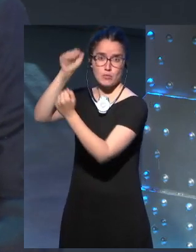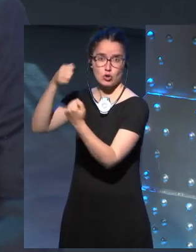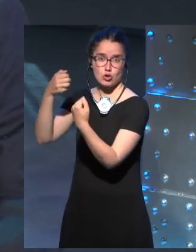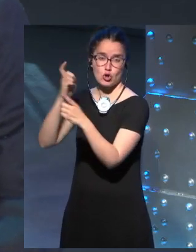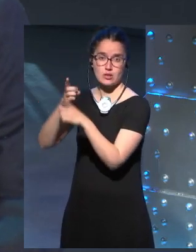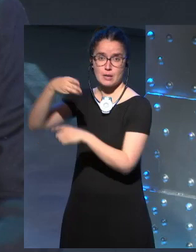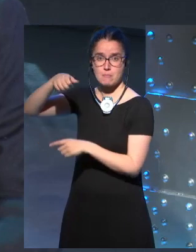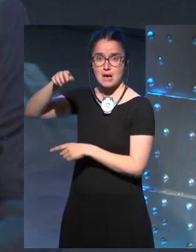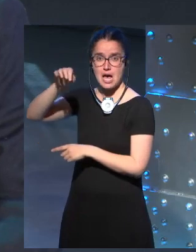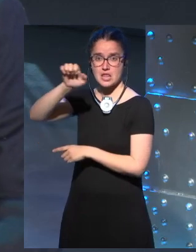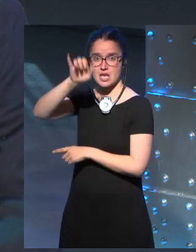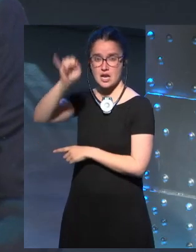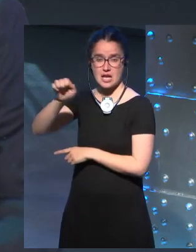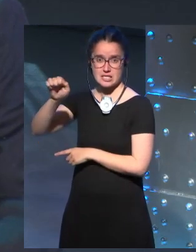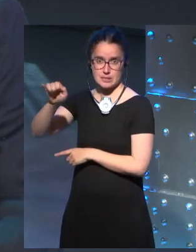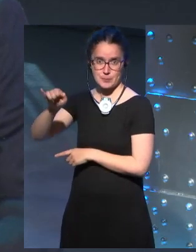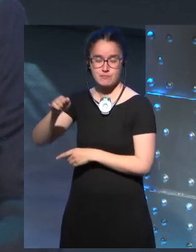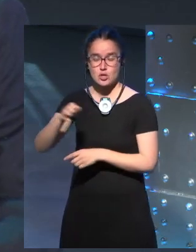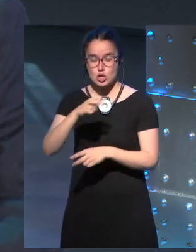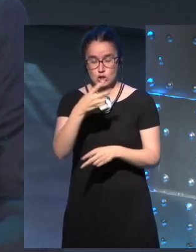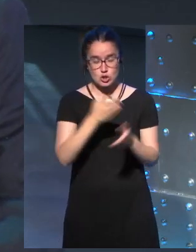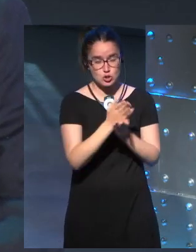Materazzi. In both cases,